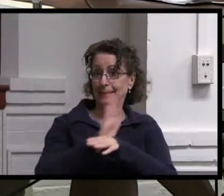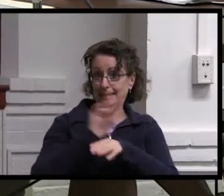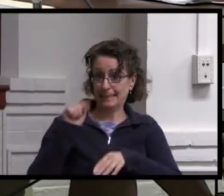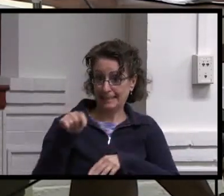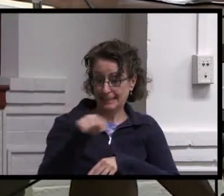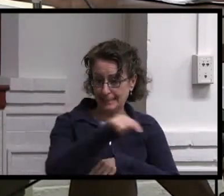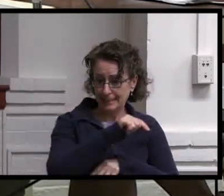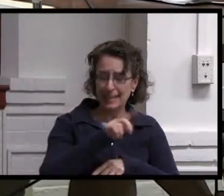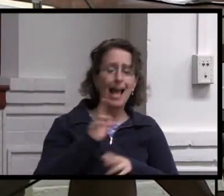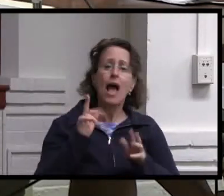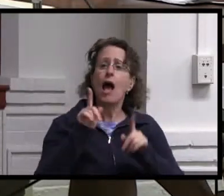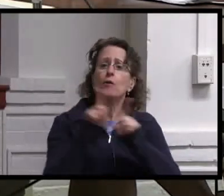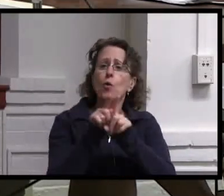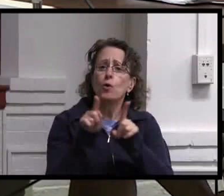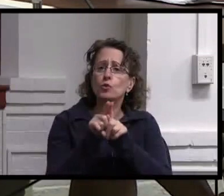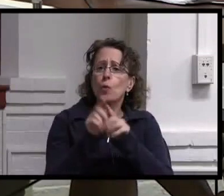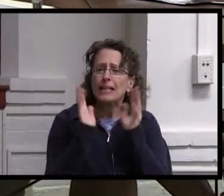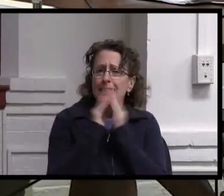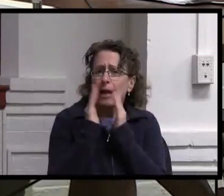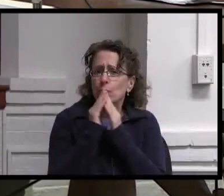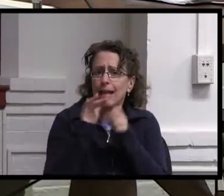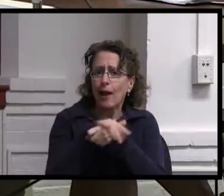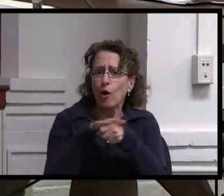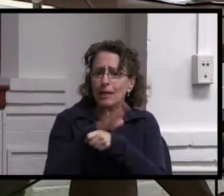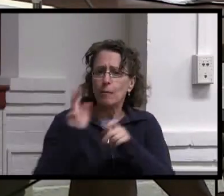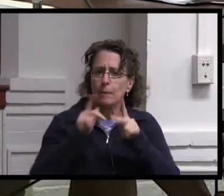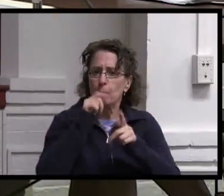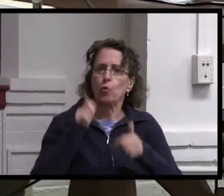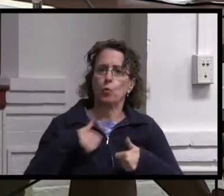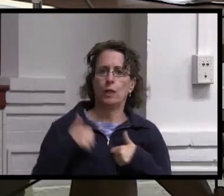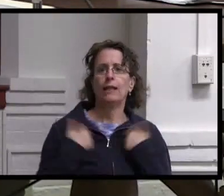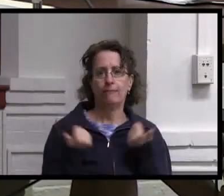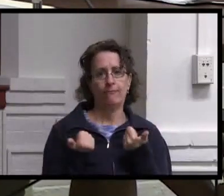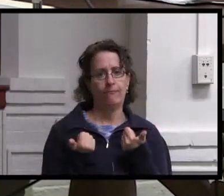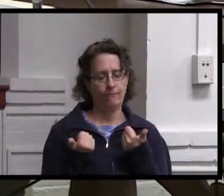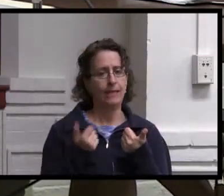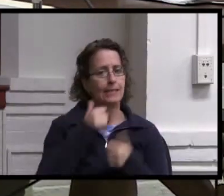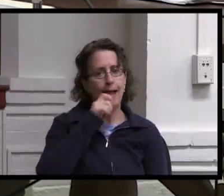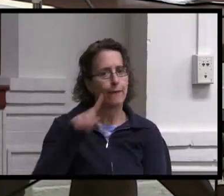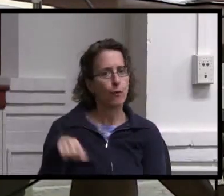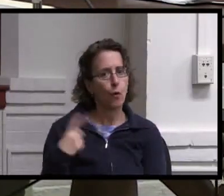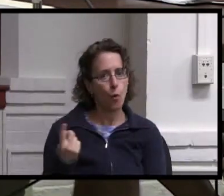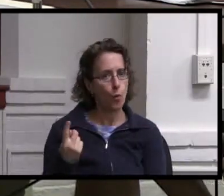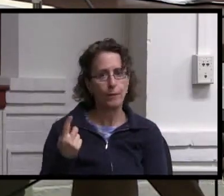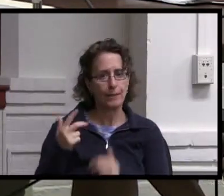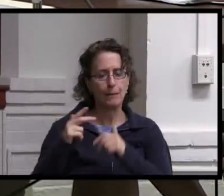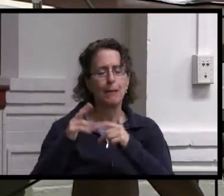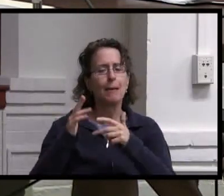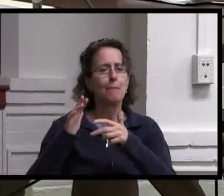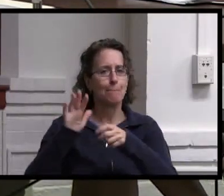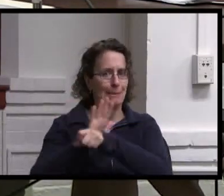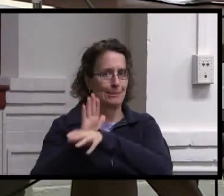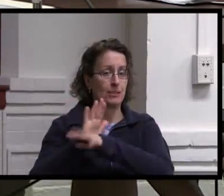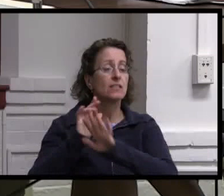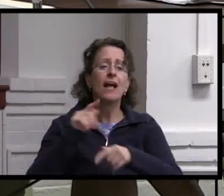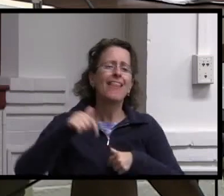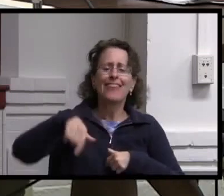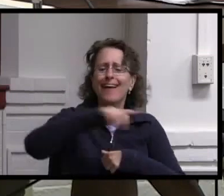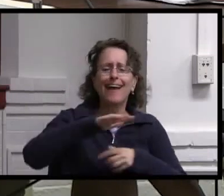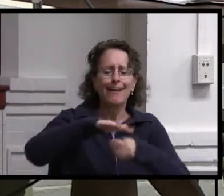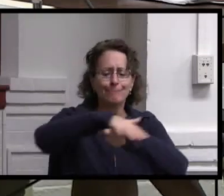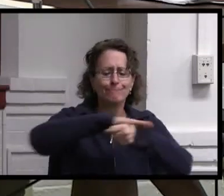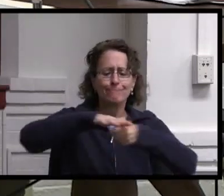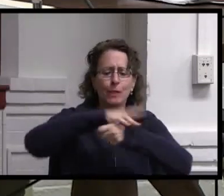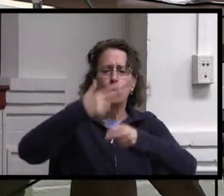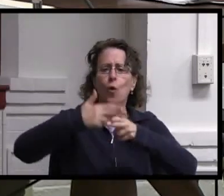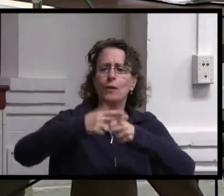the Downtown Improvement District. So it's not just the business community, it's also the people who live in the DID. I've had the